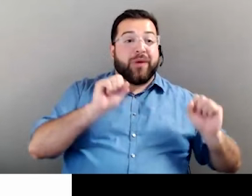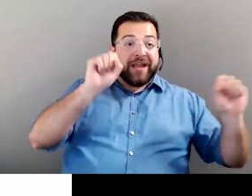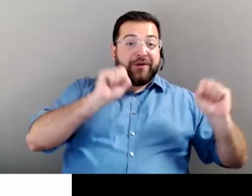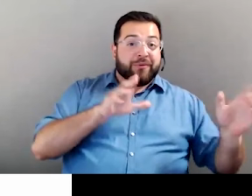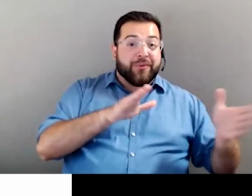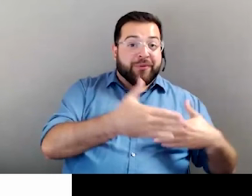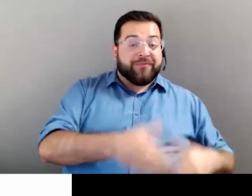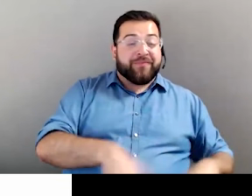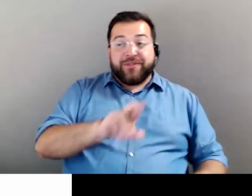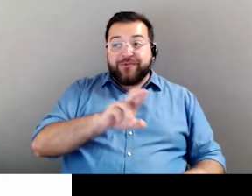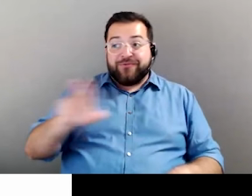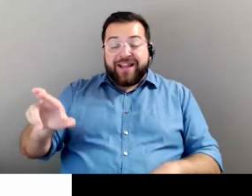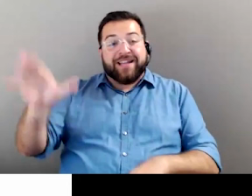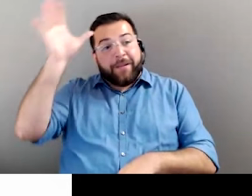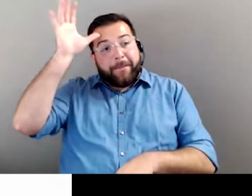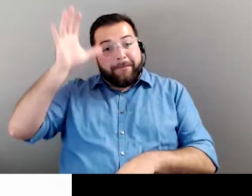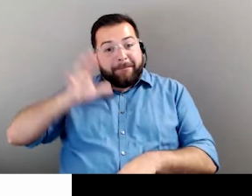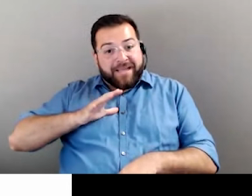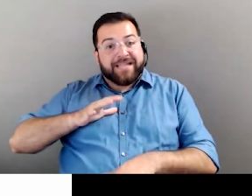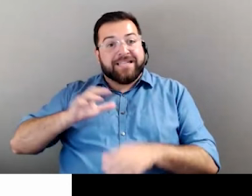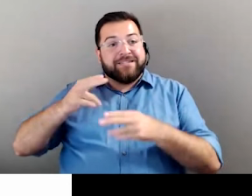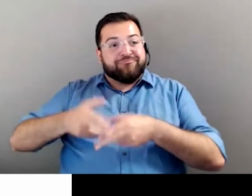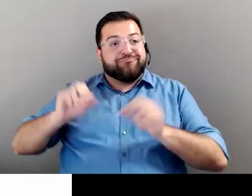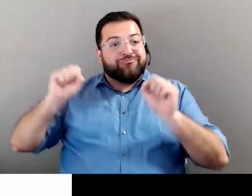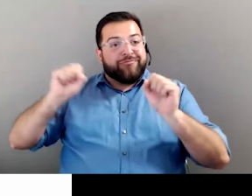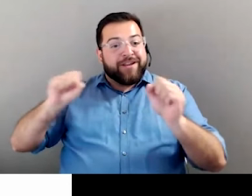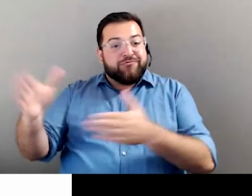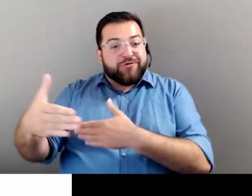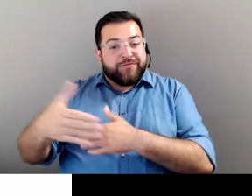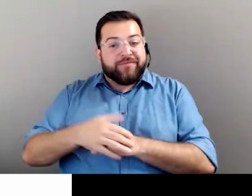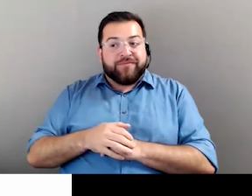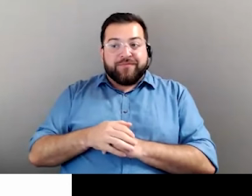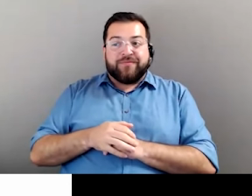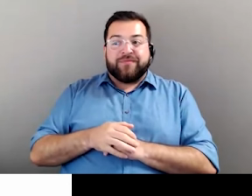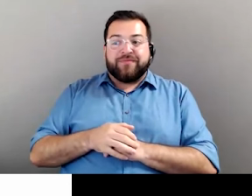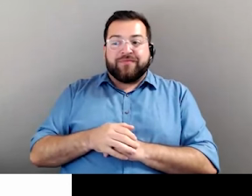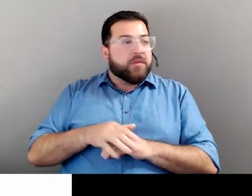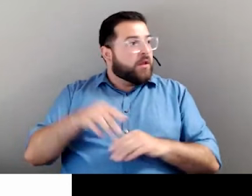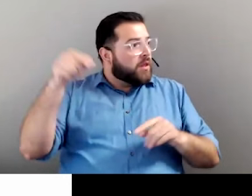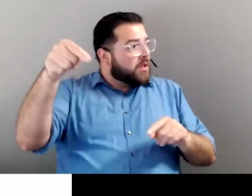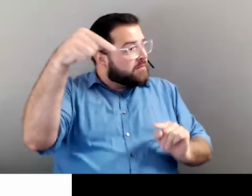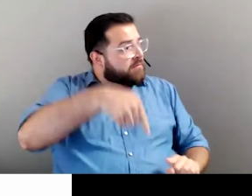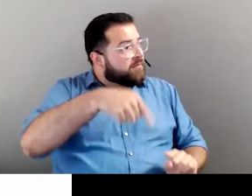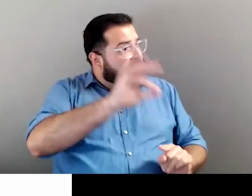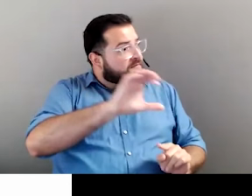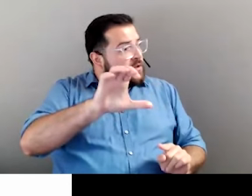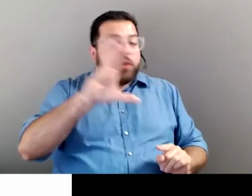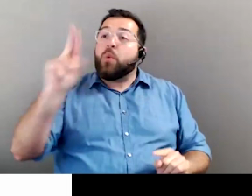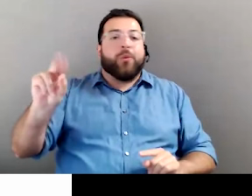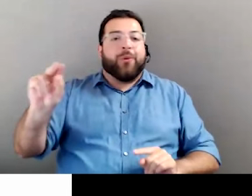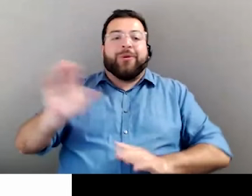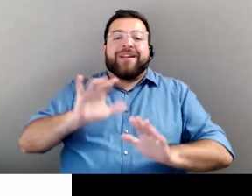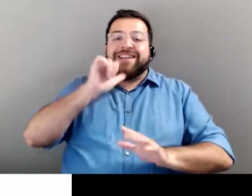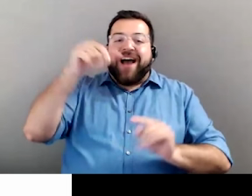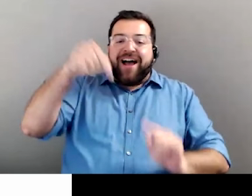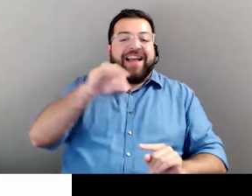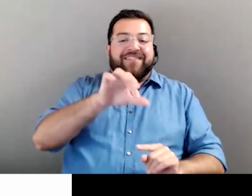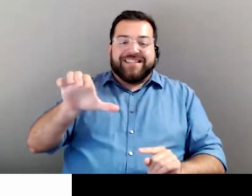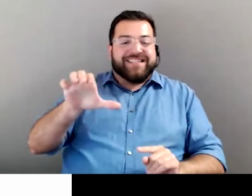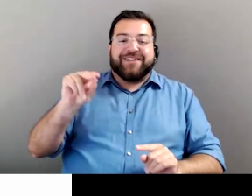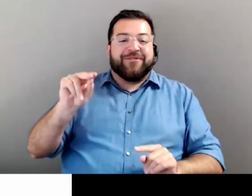which facility or which entity? It wasn't was Fresno City, was it? No. It's for it was for March Madness. I